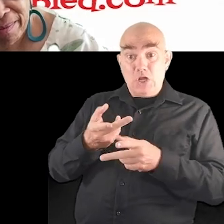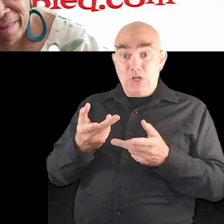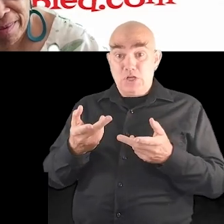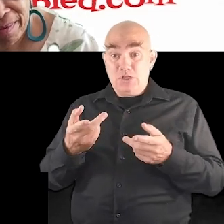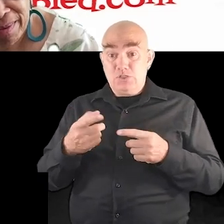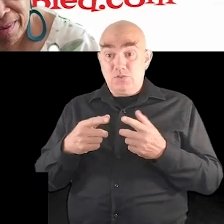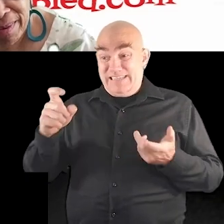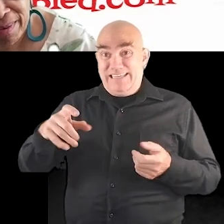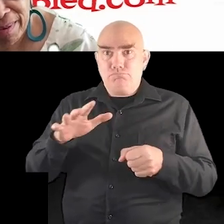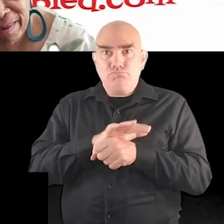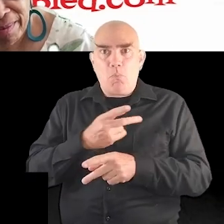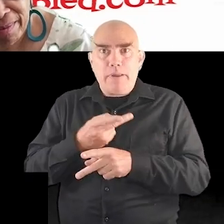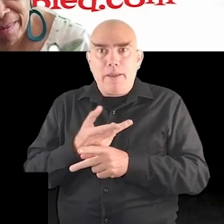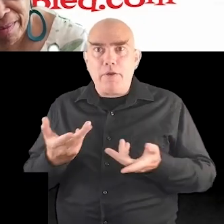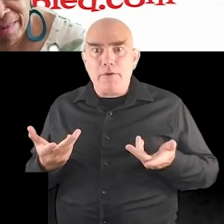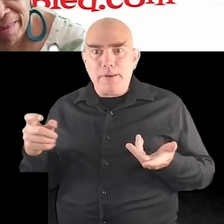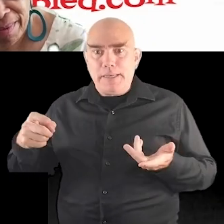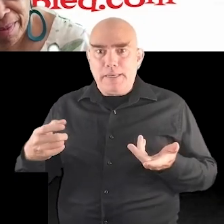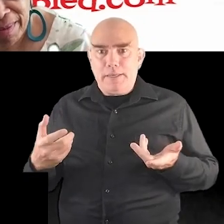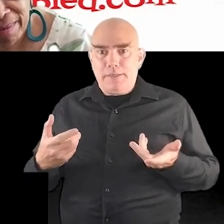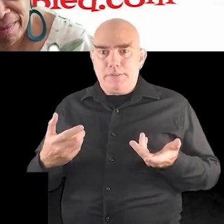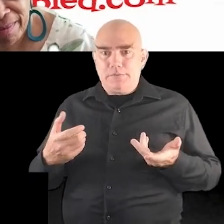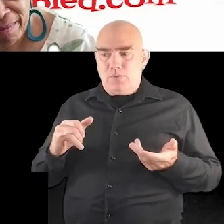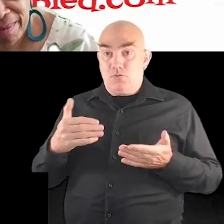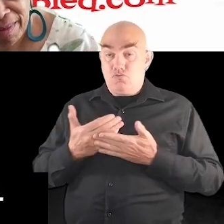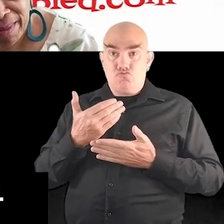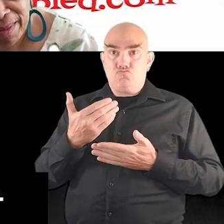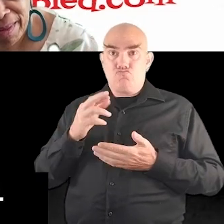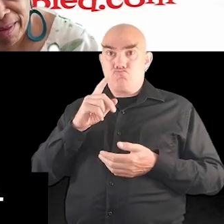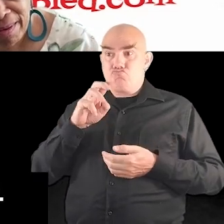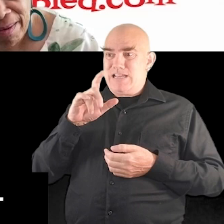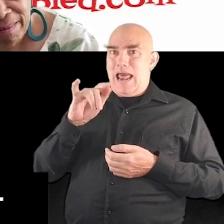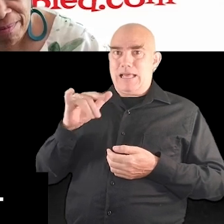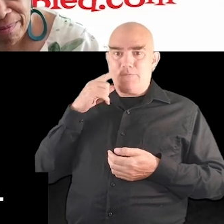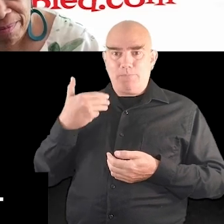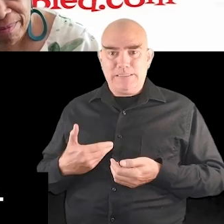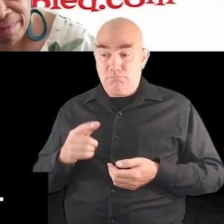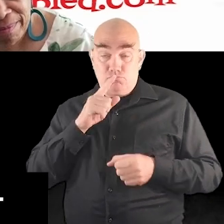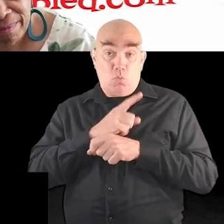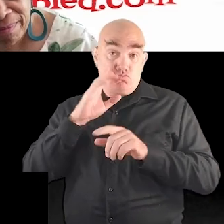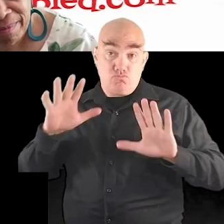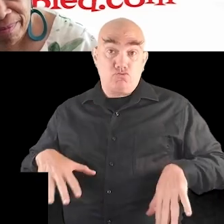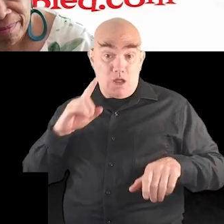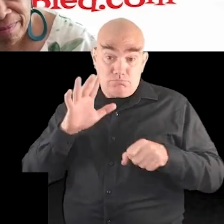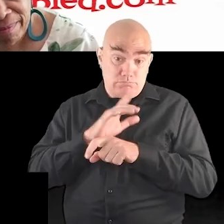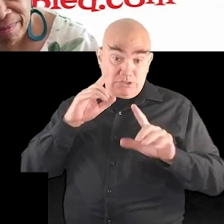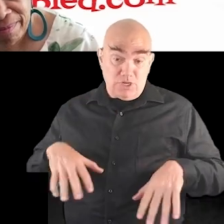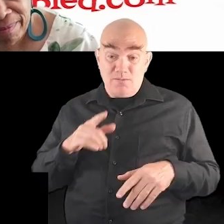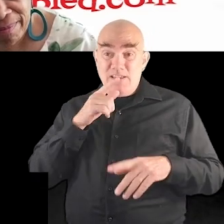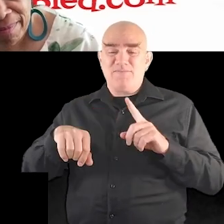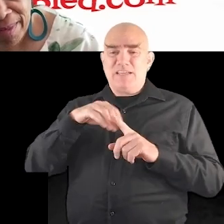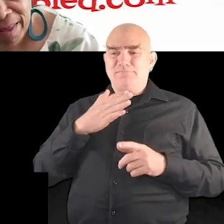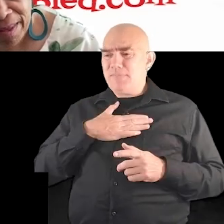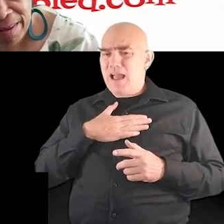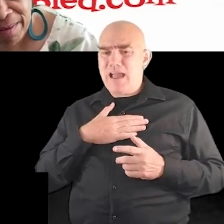from a director of care to needing total care. So that was in a reality for me. It was a total shock.